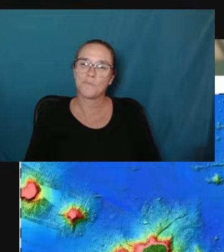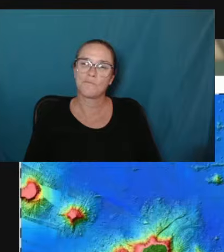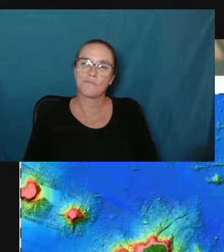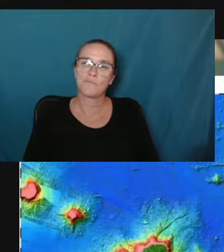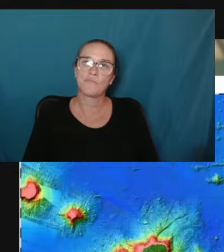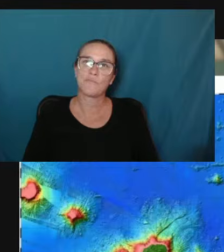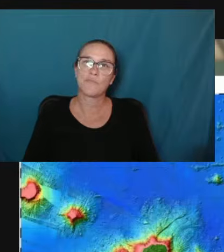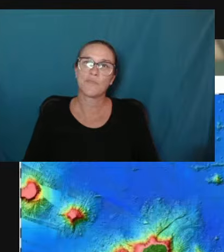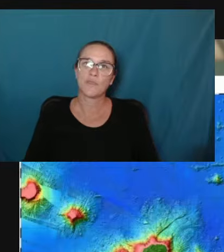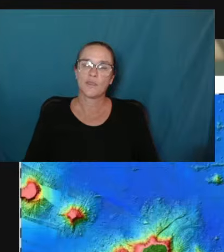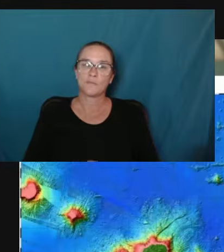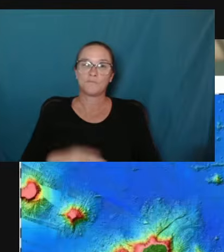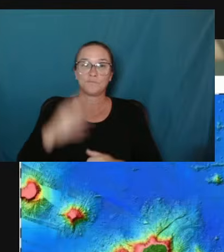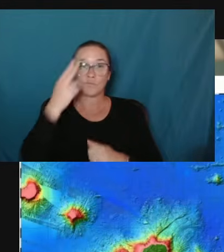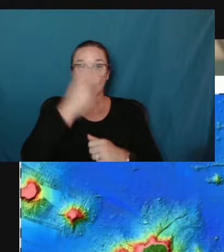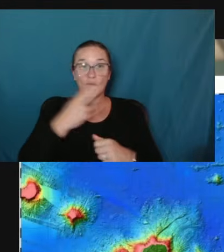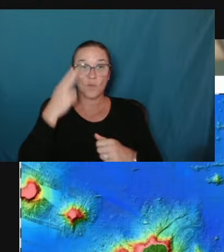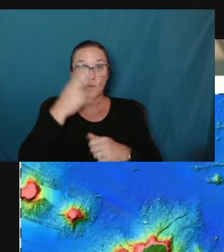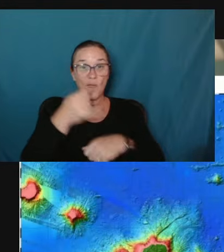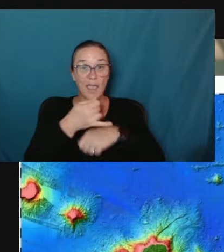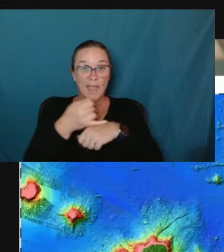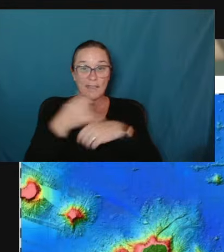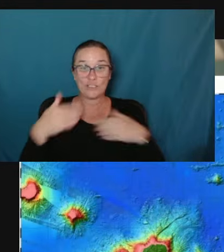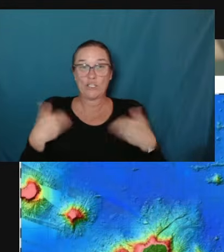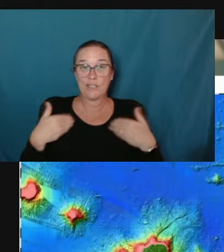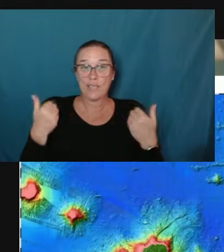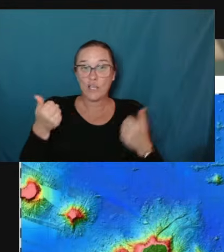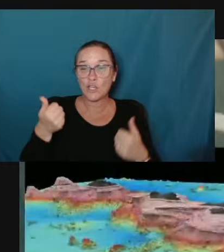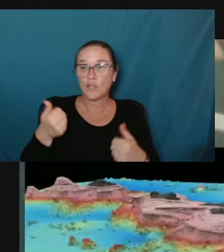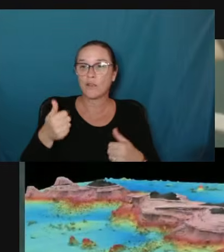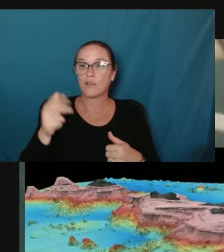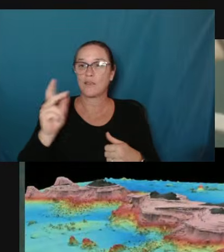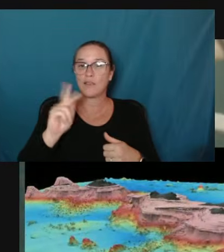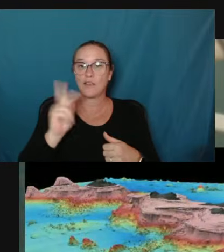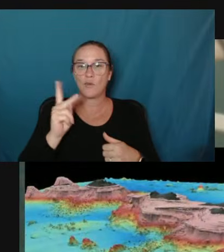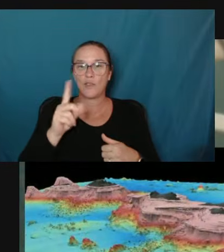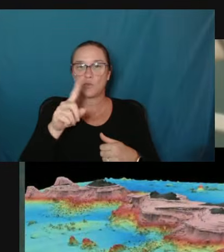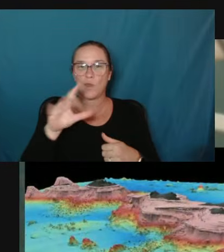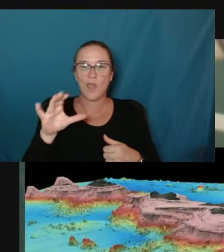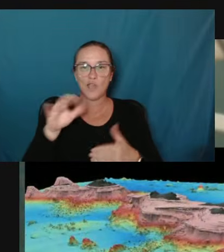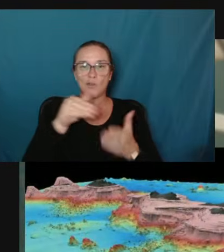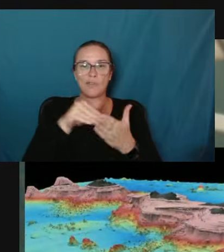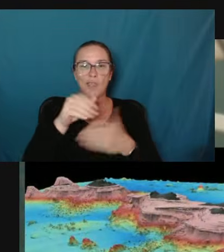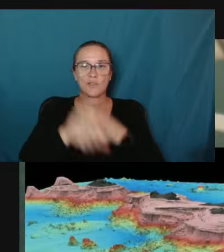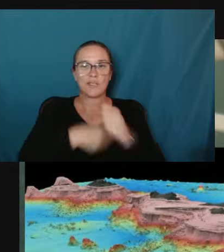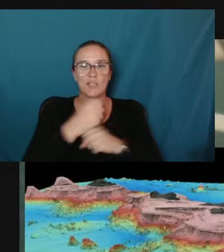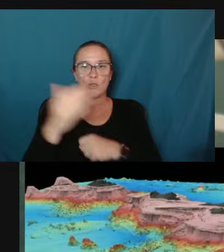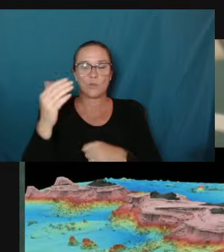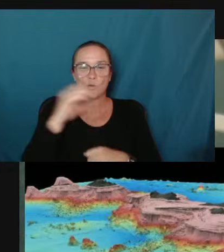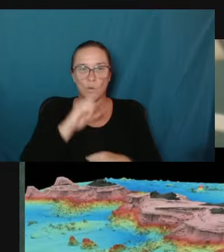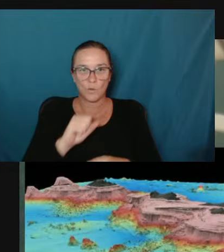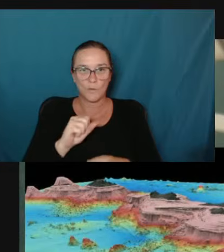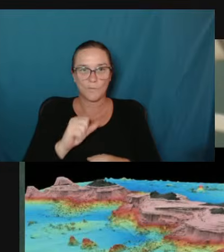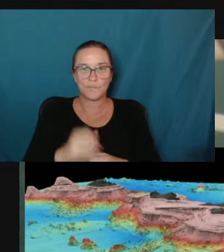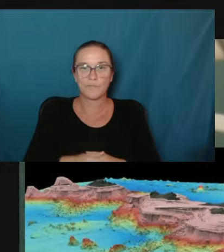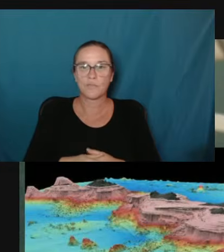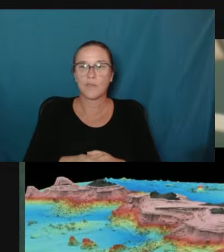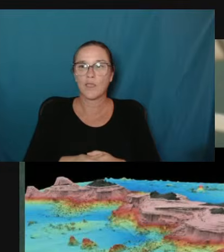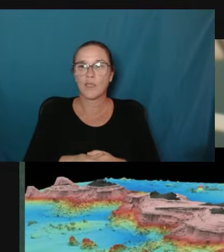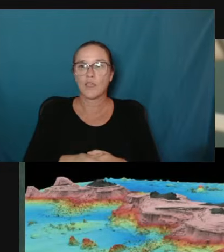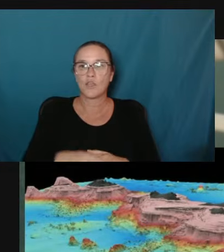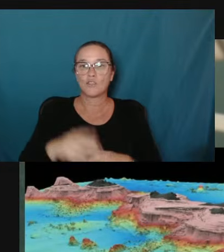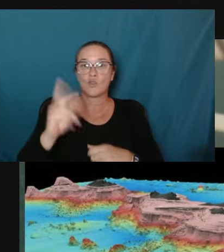The Hawaiian Islands are much younger. Kilauea is a couple 100,000 years old. So Kilauea, the shield volcano, builds on top